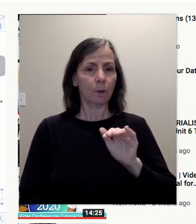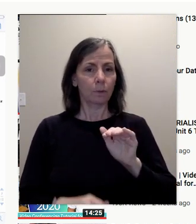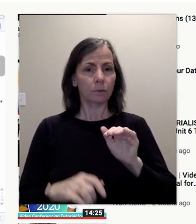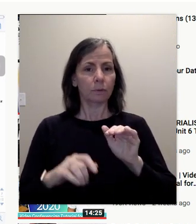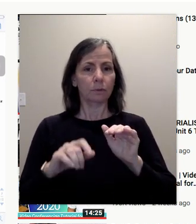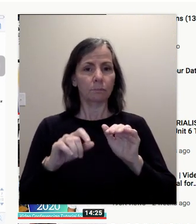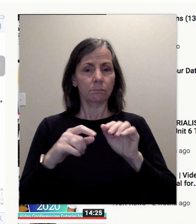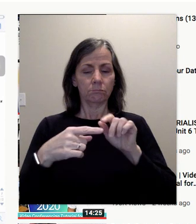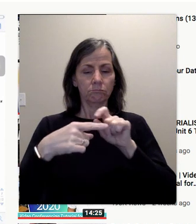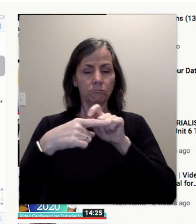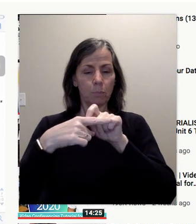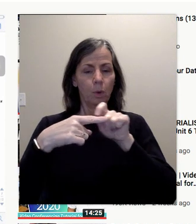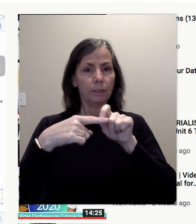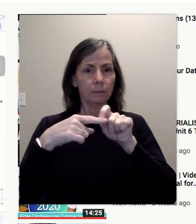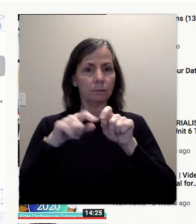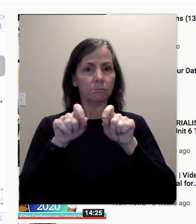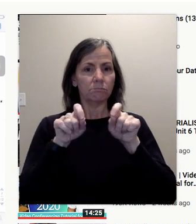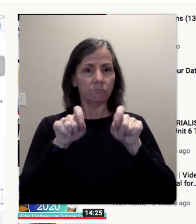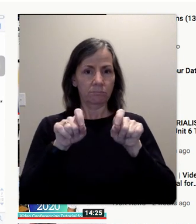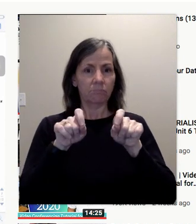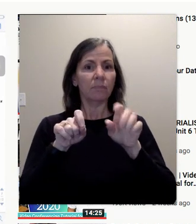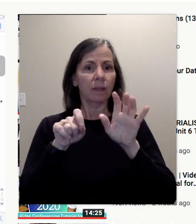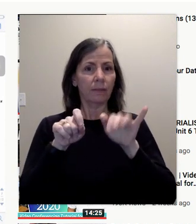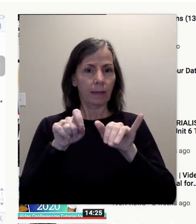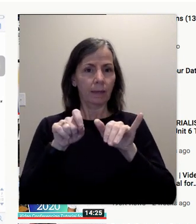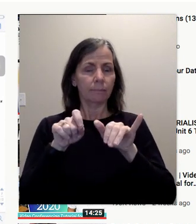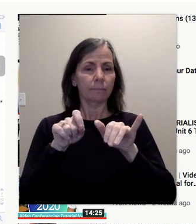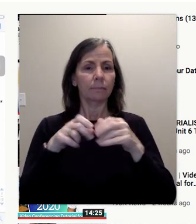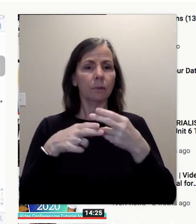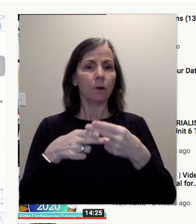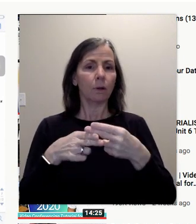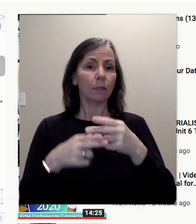These are our x-intercepts.